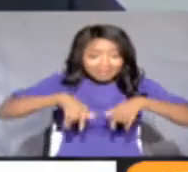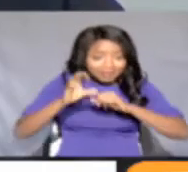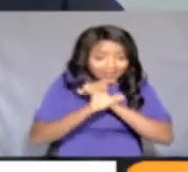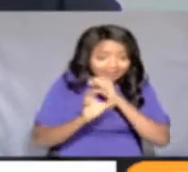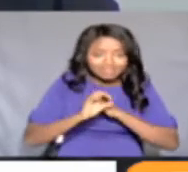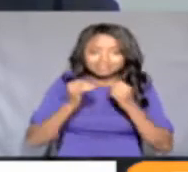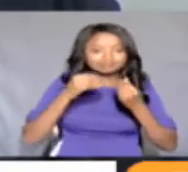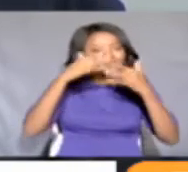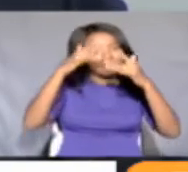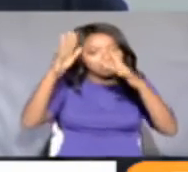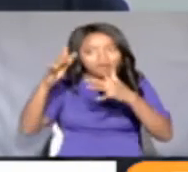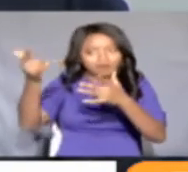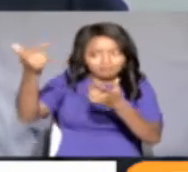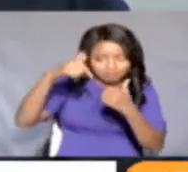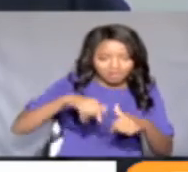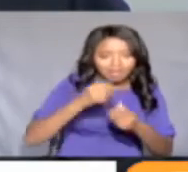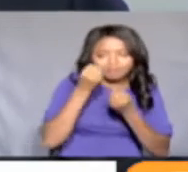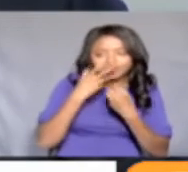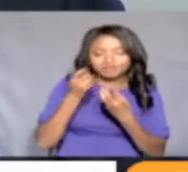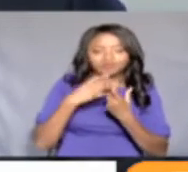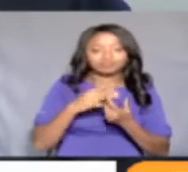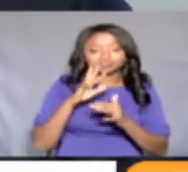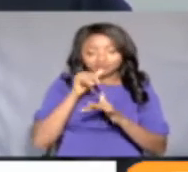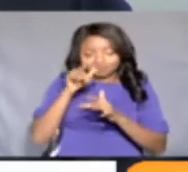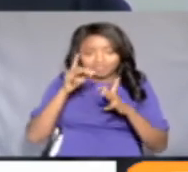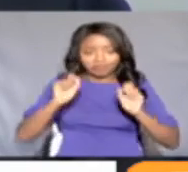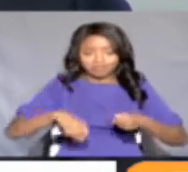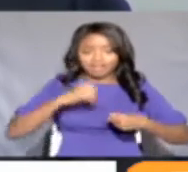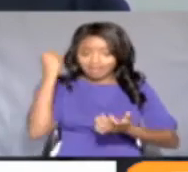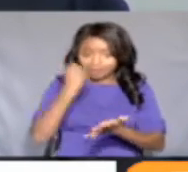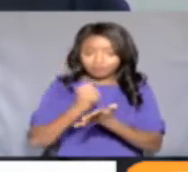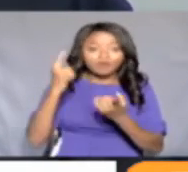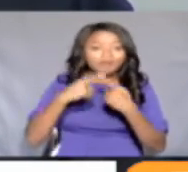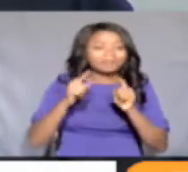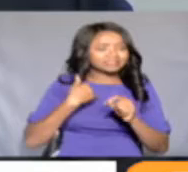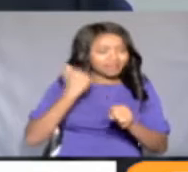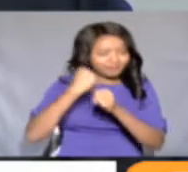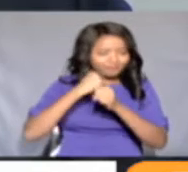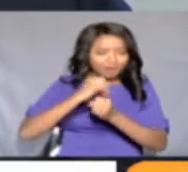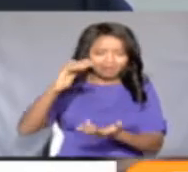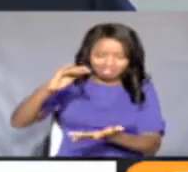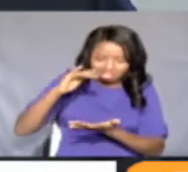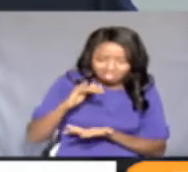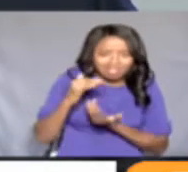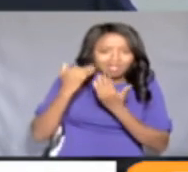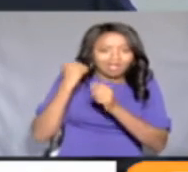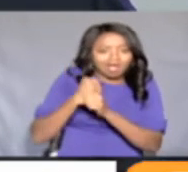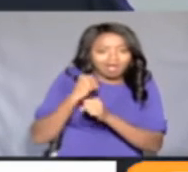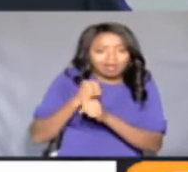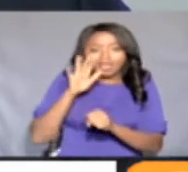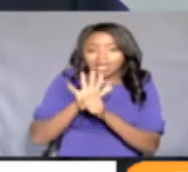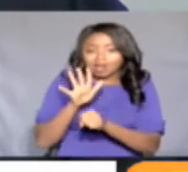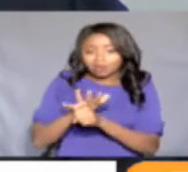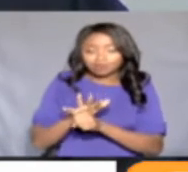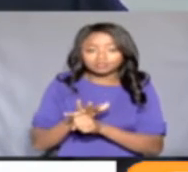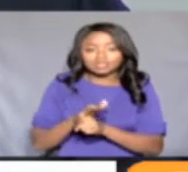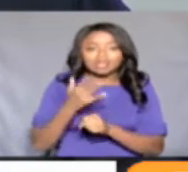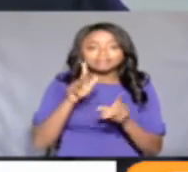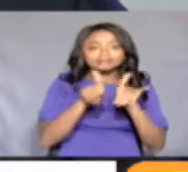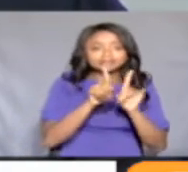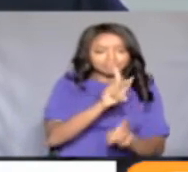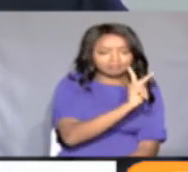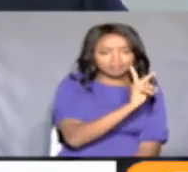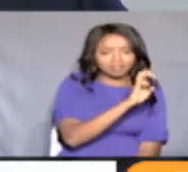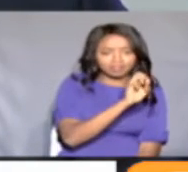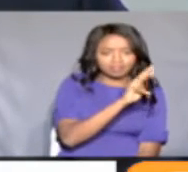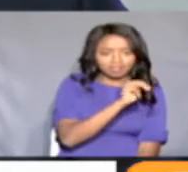used for these conditions. We can only do that, but there's a lot to be done. And as Kemri did the study and found out